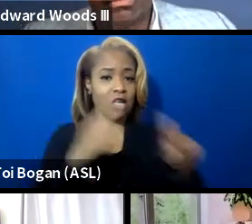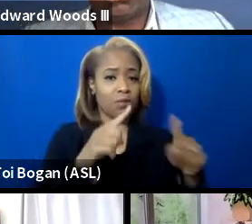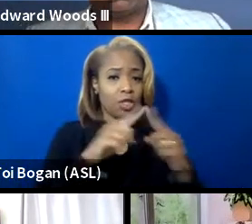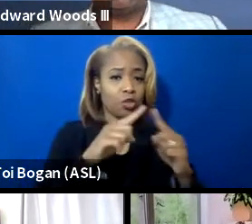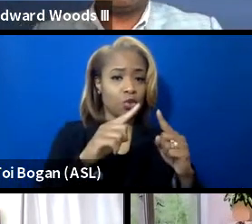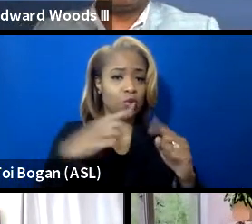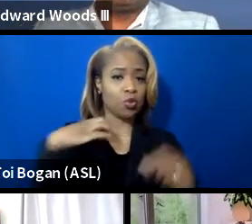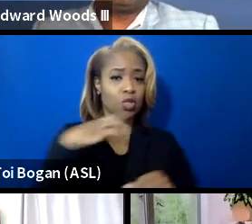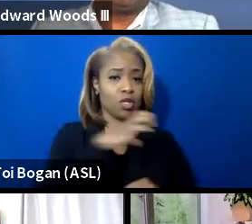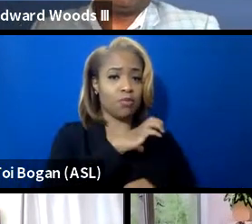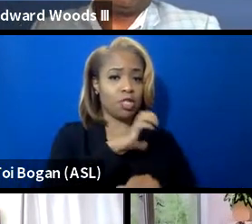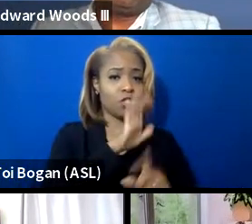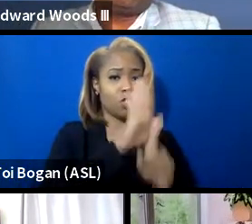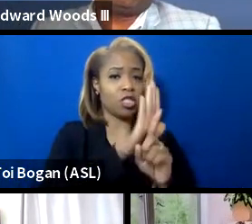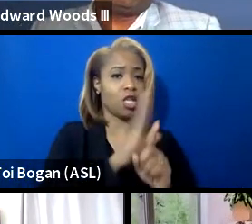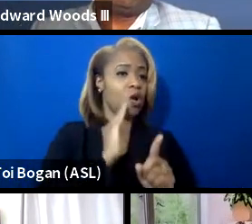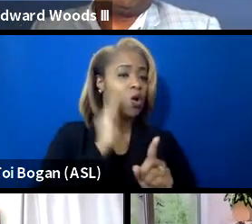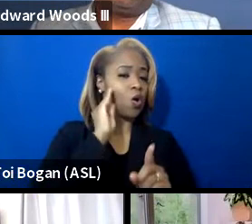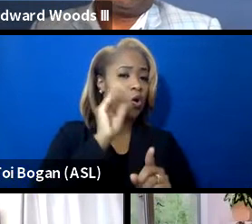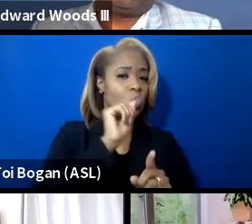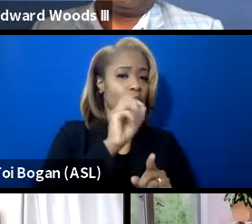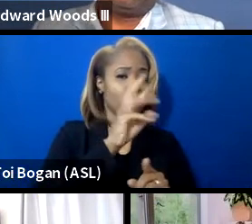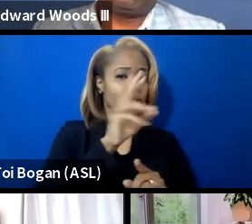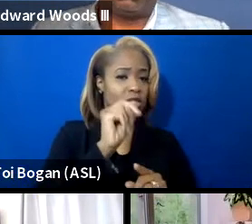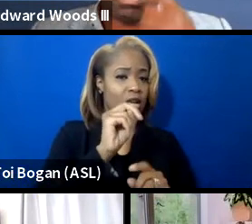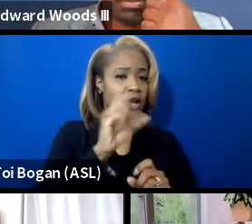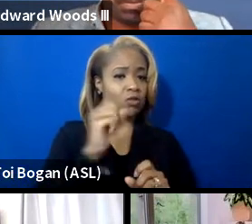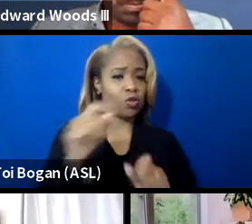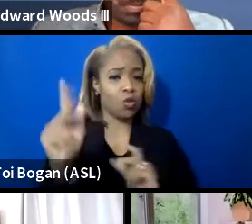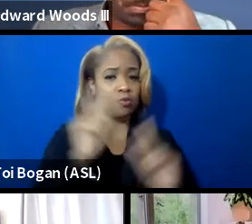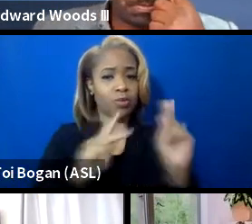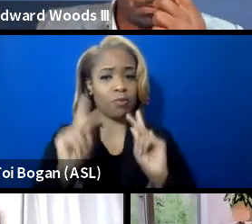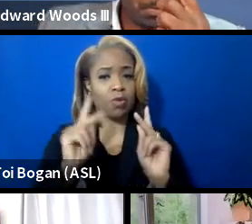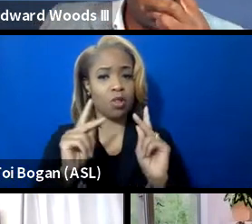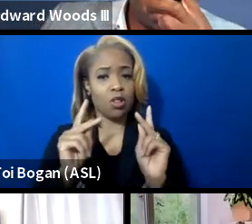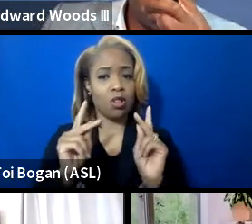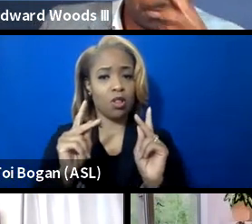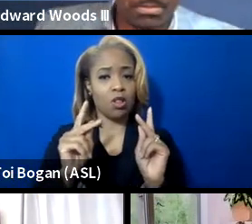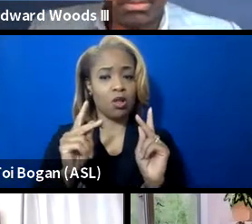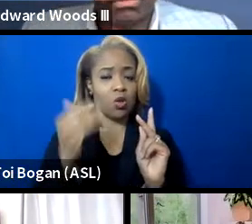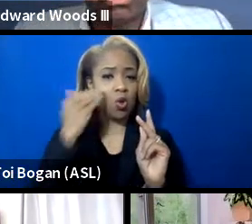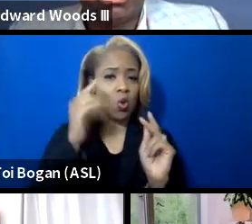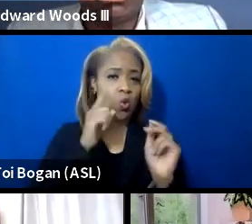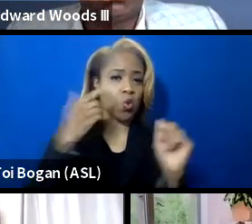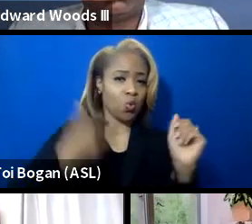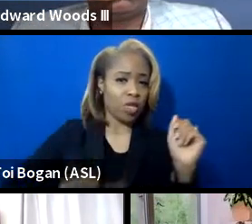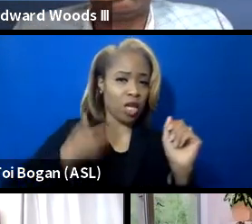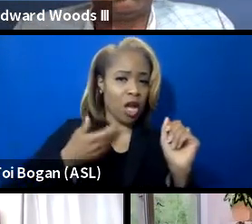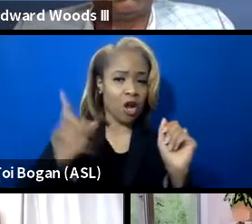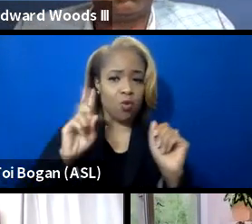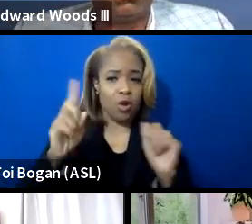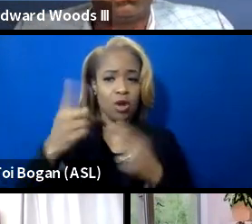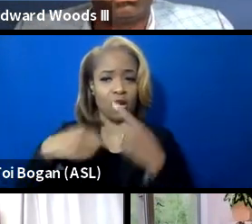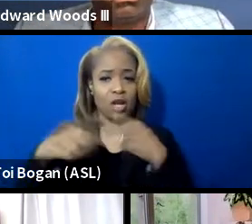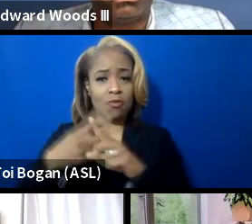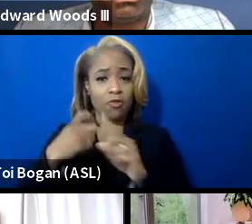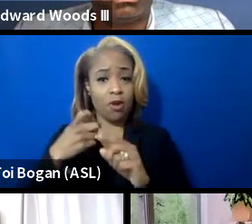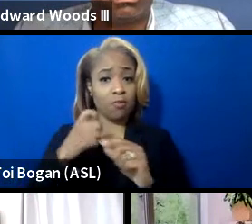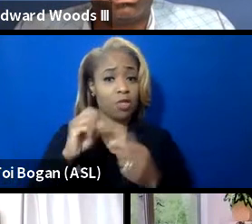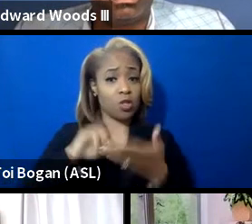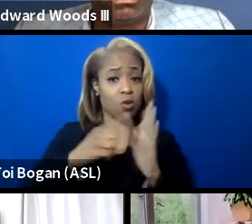commissioners in their hometowns, so people really get an eye of who we are and where we come from. Are you ruling